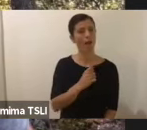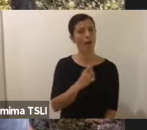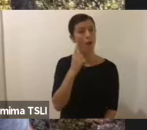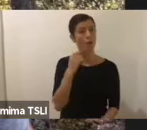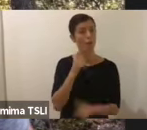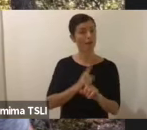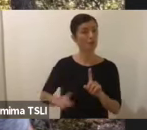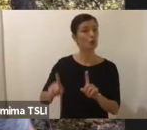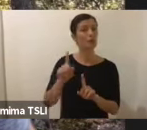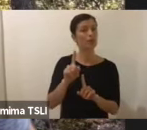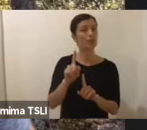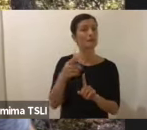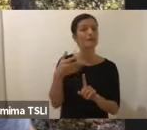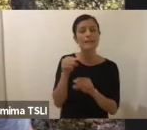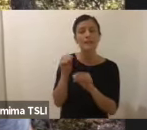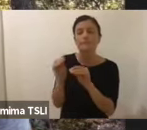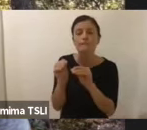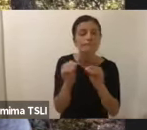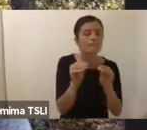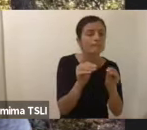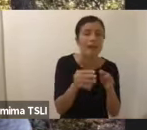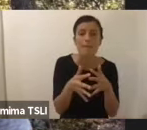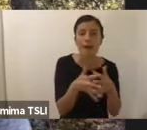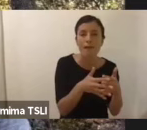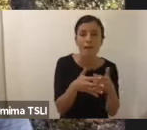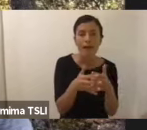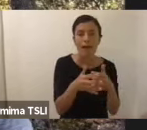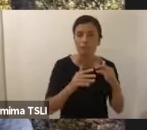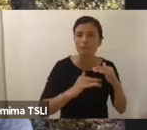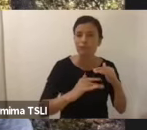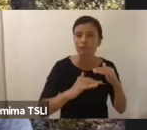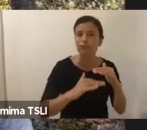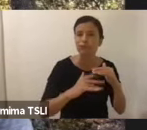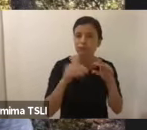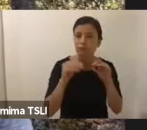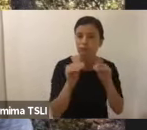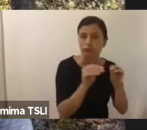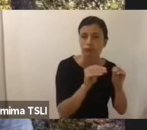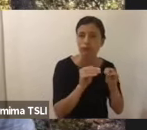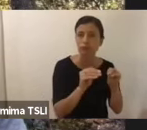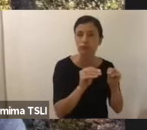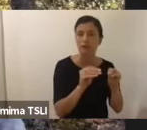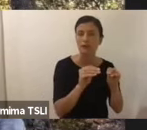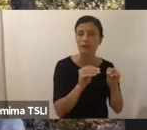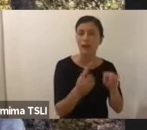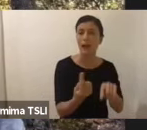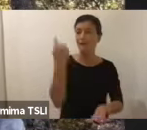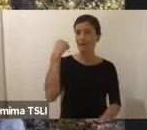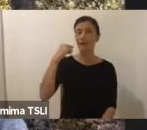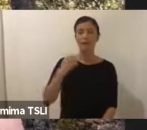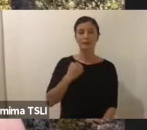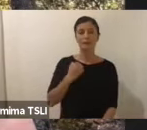subtly and not so subtly and this if you can imagine my face being swollen my ribs aching